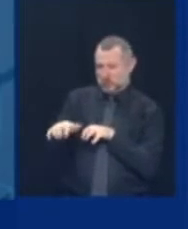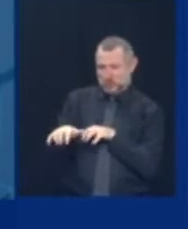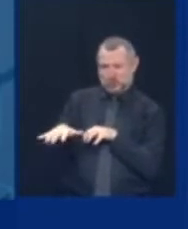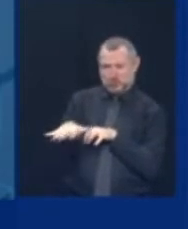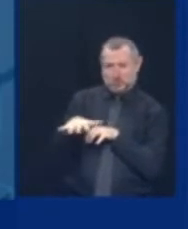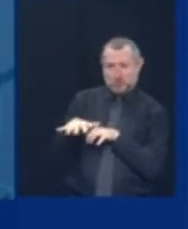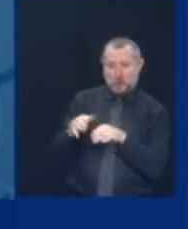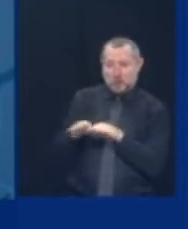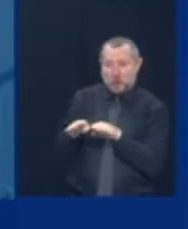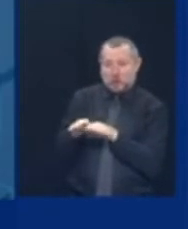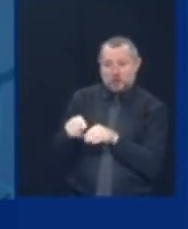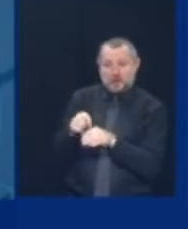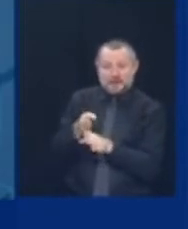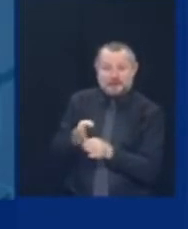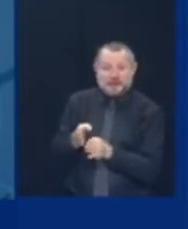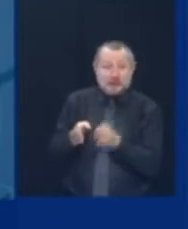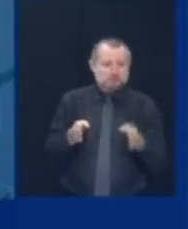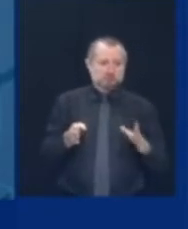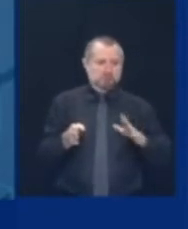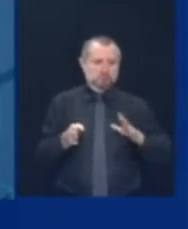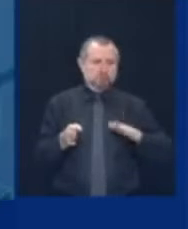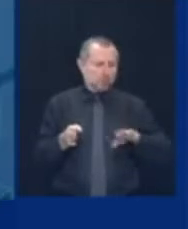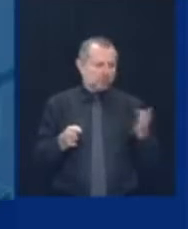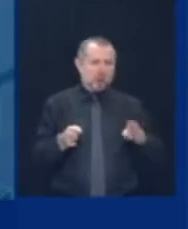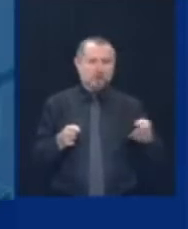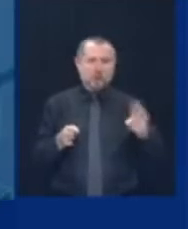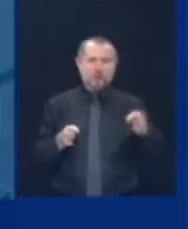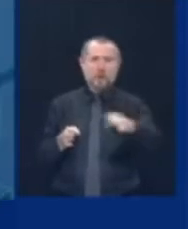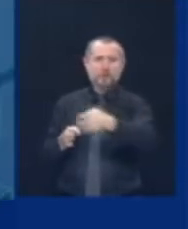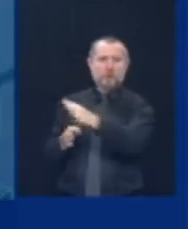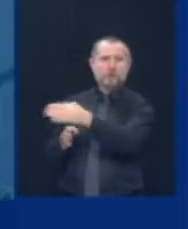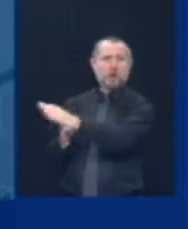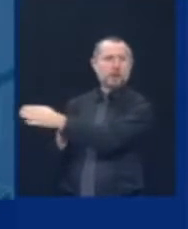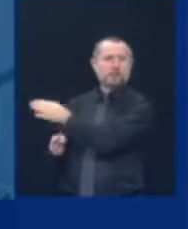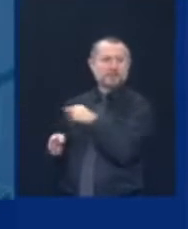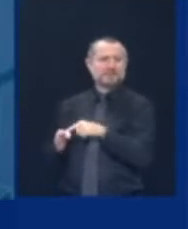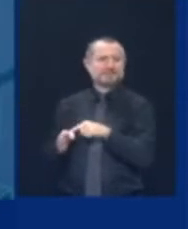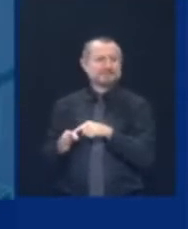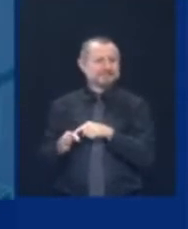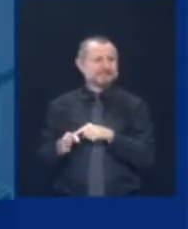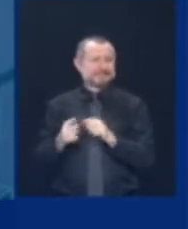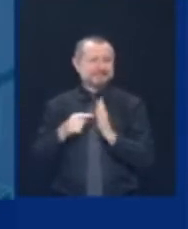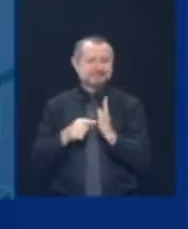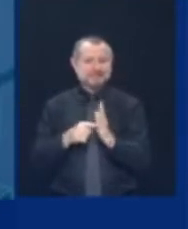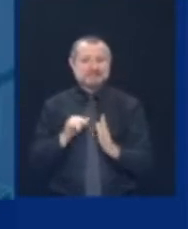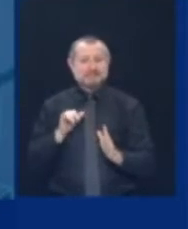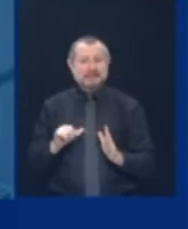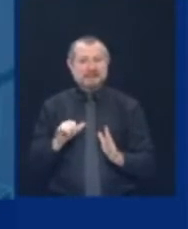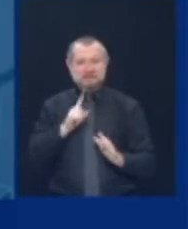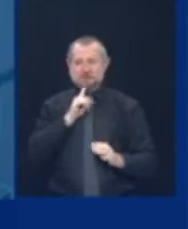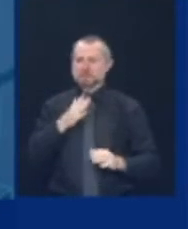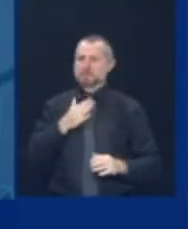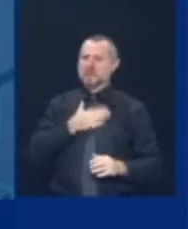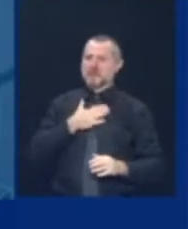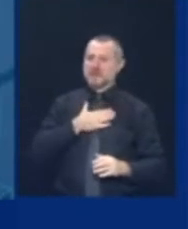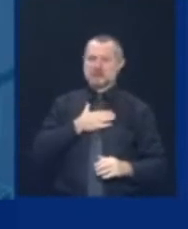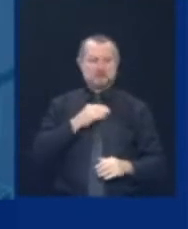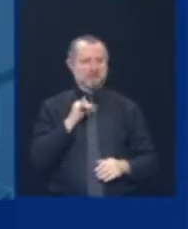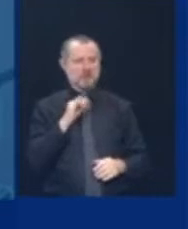Queens uh is uh out of control and then the microcluster Zone